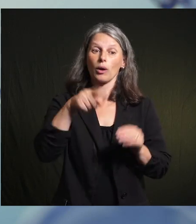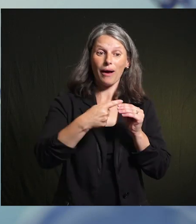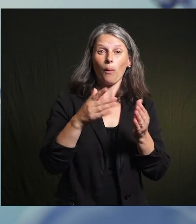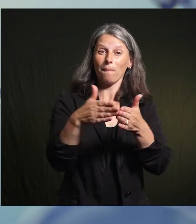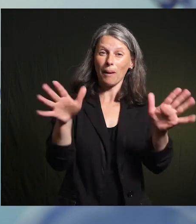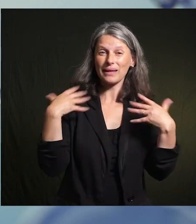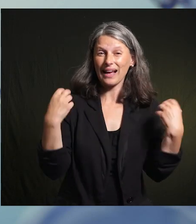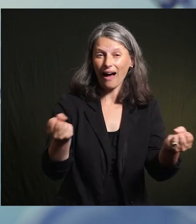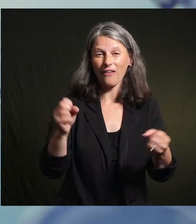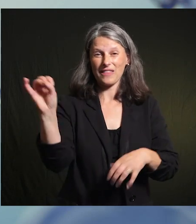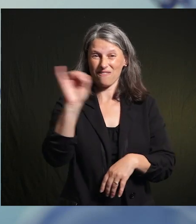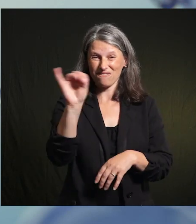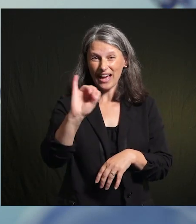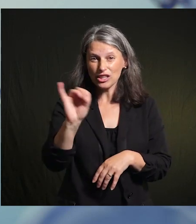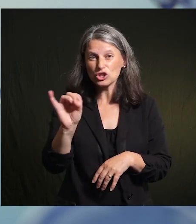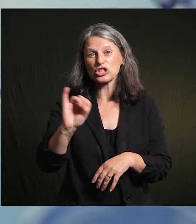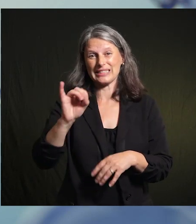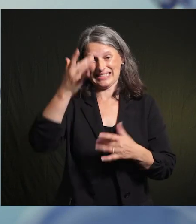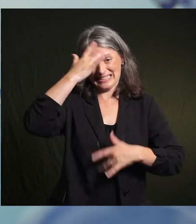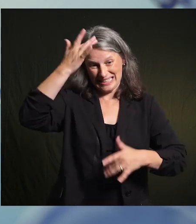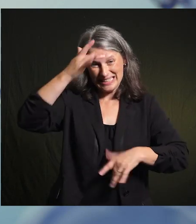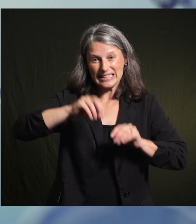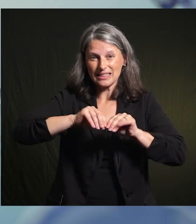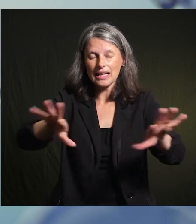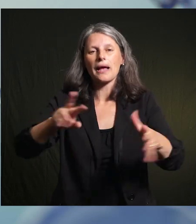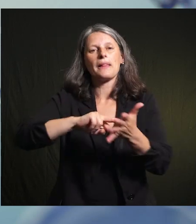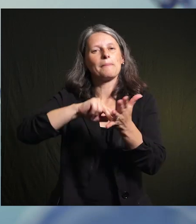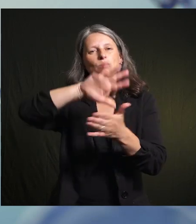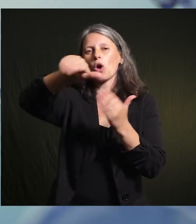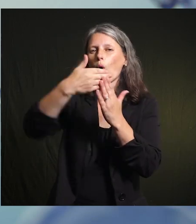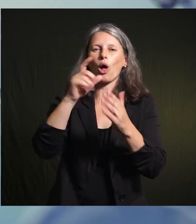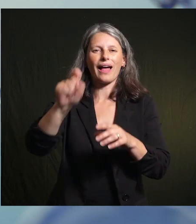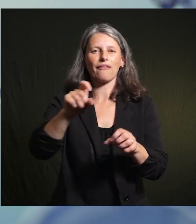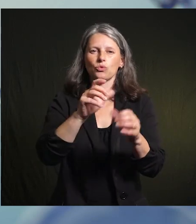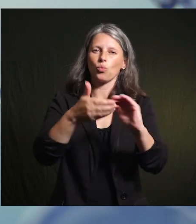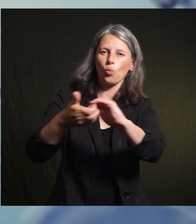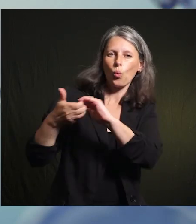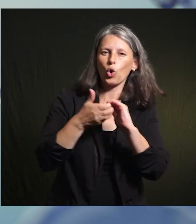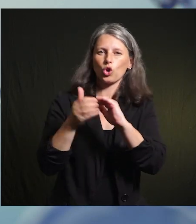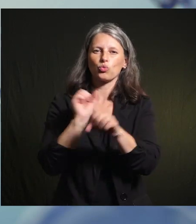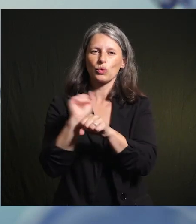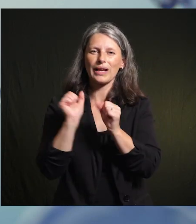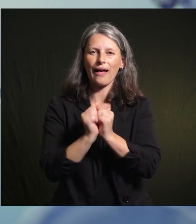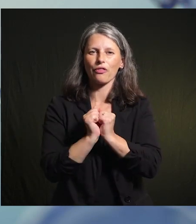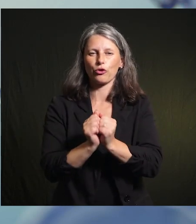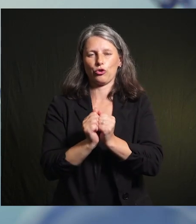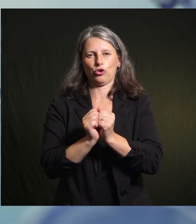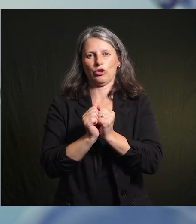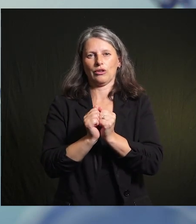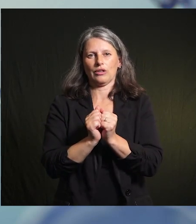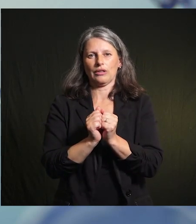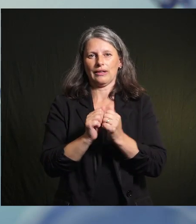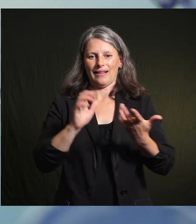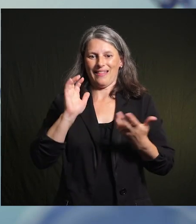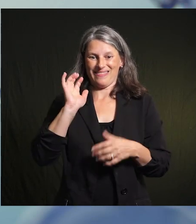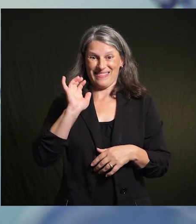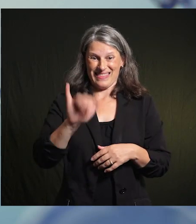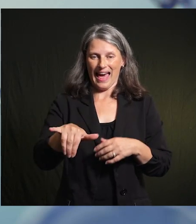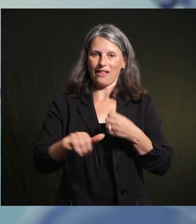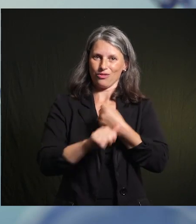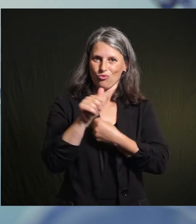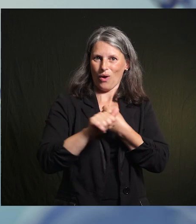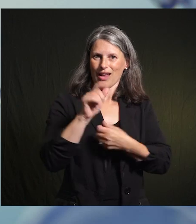epidemic infectious diseases, that means that we all have to lean in together against this common threat to our national security if we're going